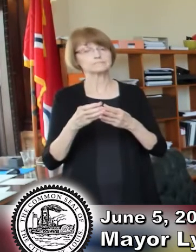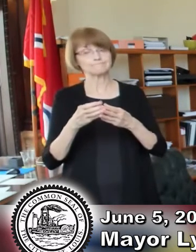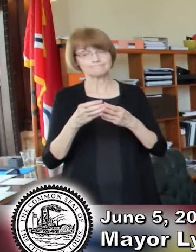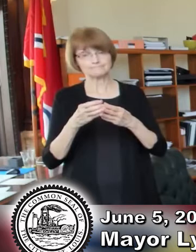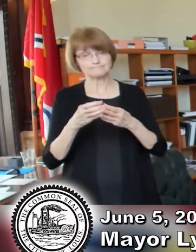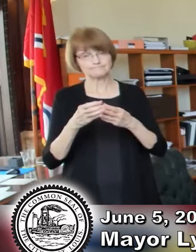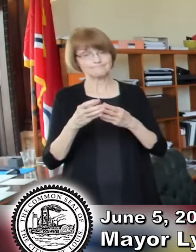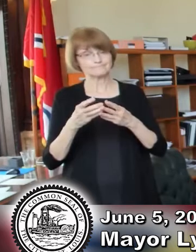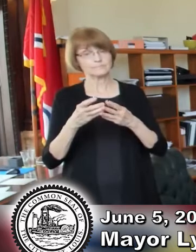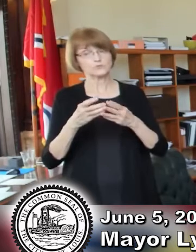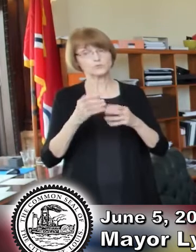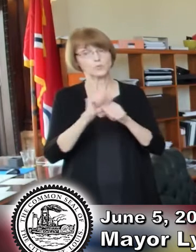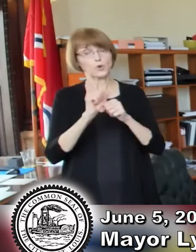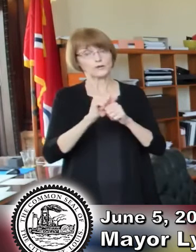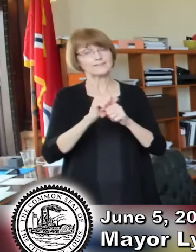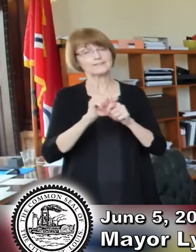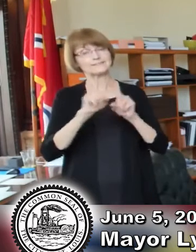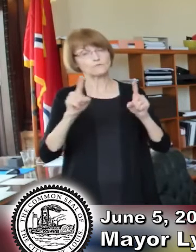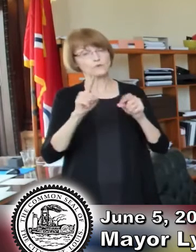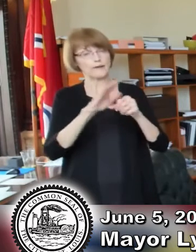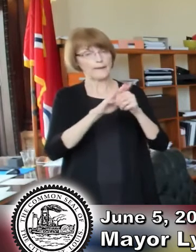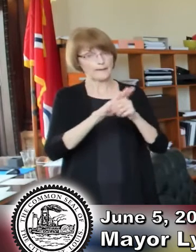So we have hopes that will